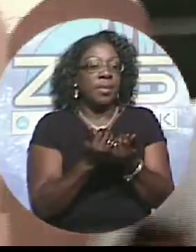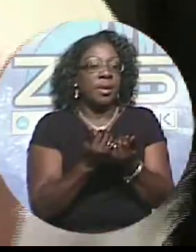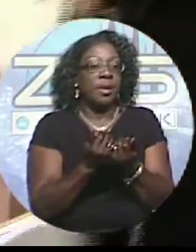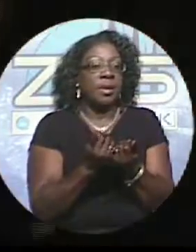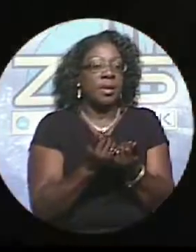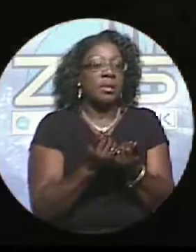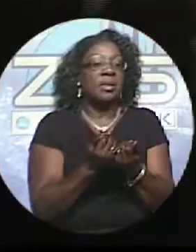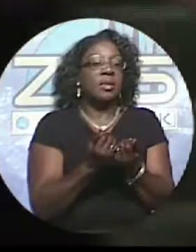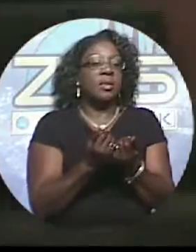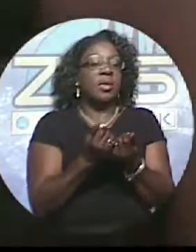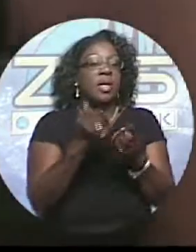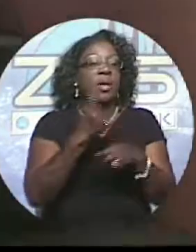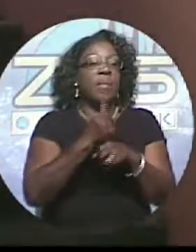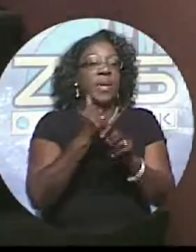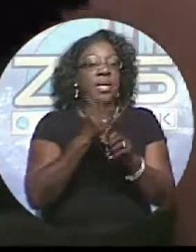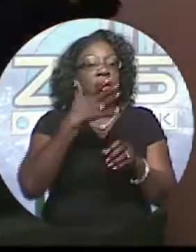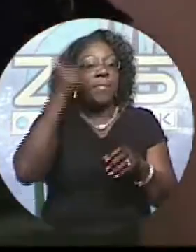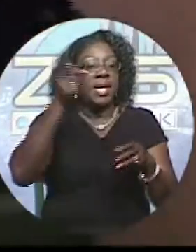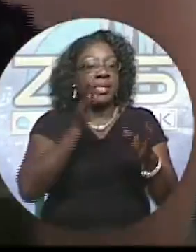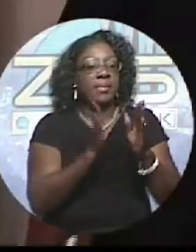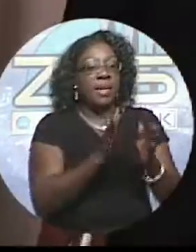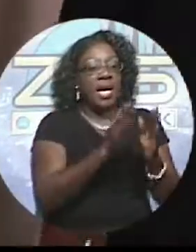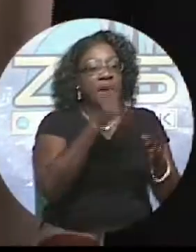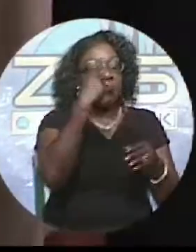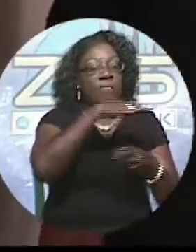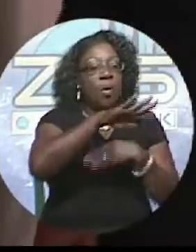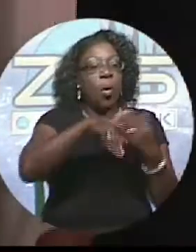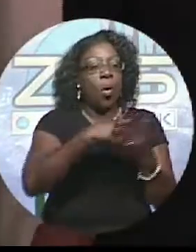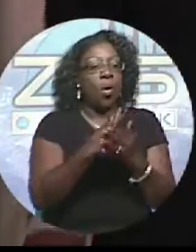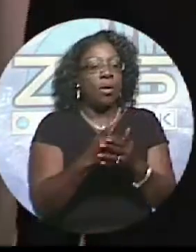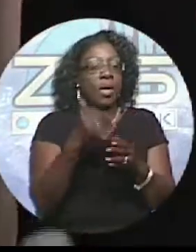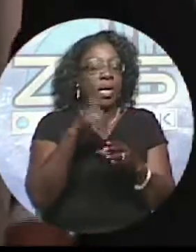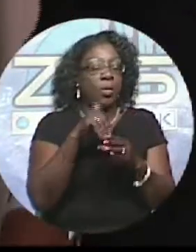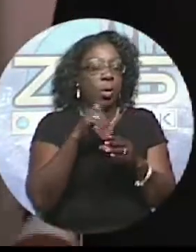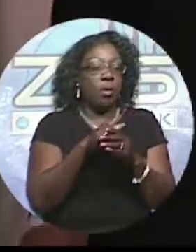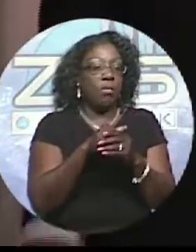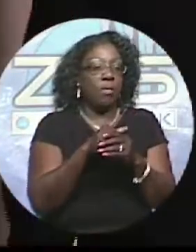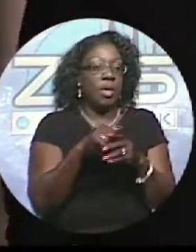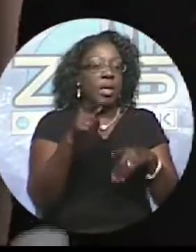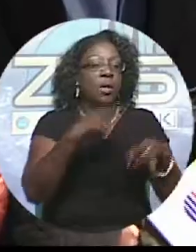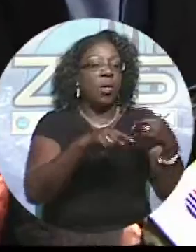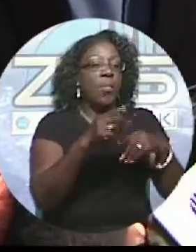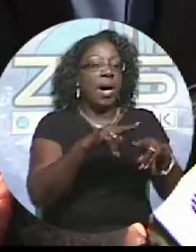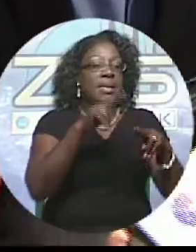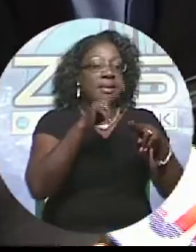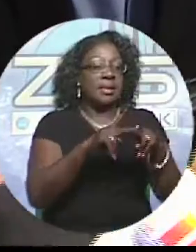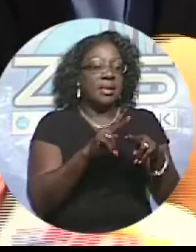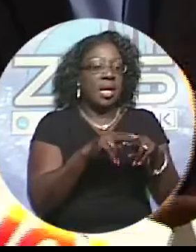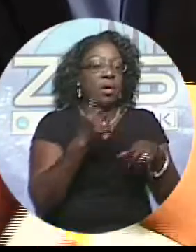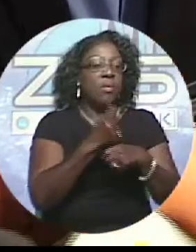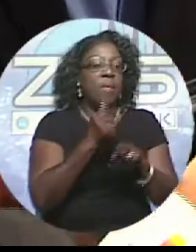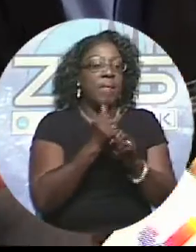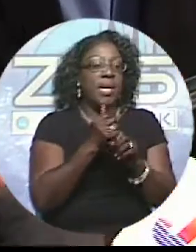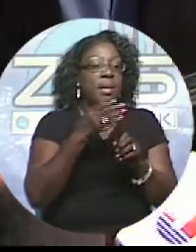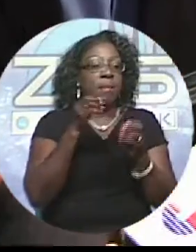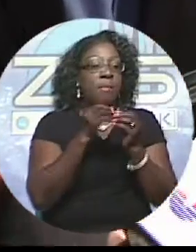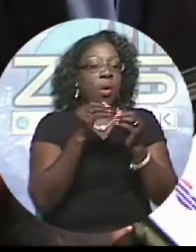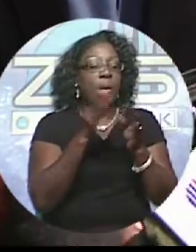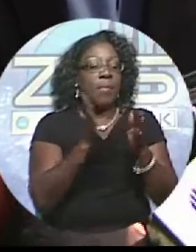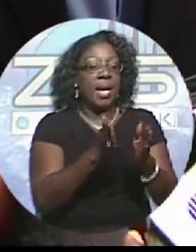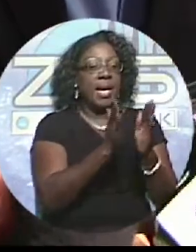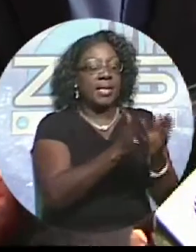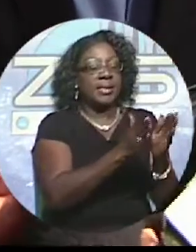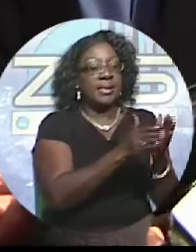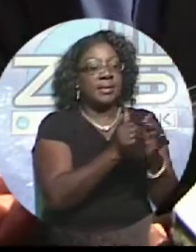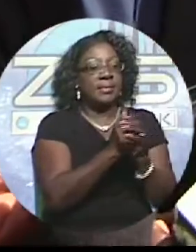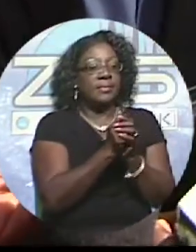all for this matter to be resolved. With sides now agreeing to go back to the table, Gomez was asked, who now holds